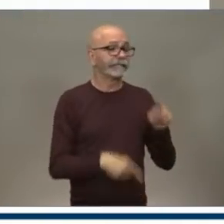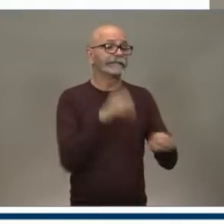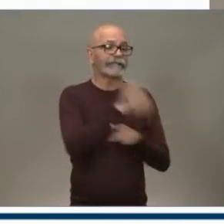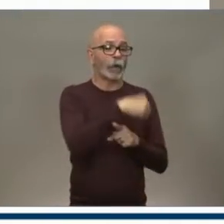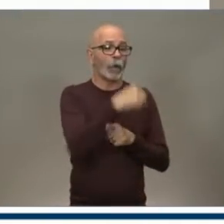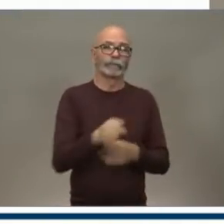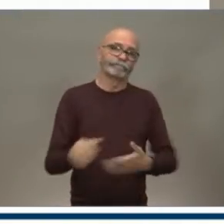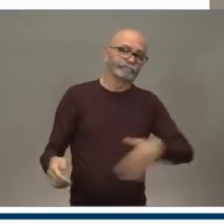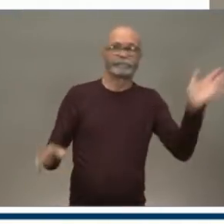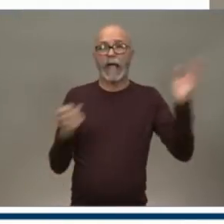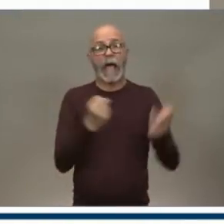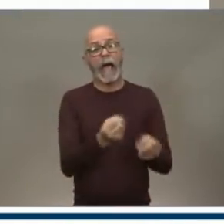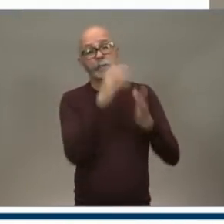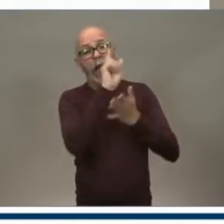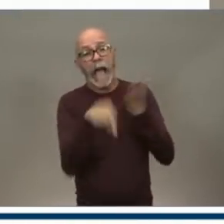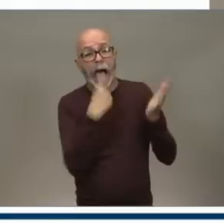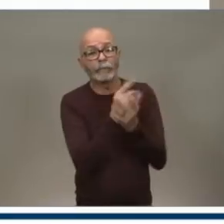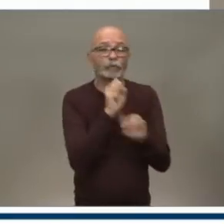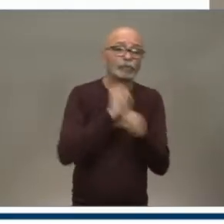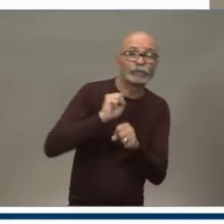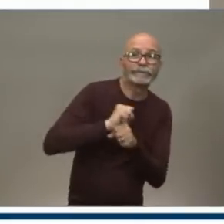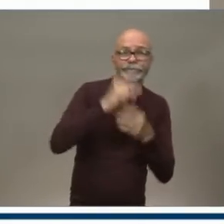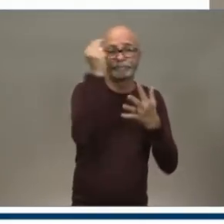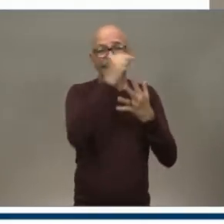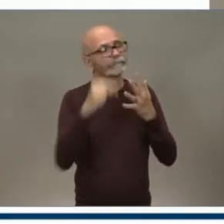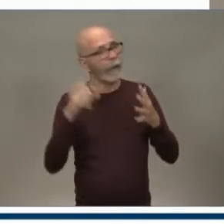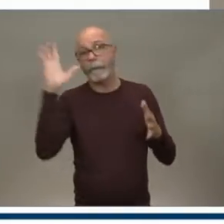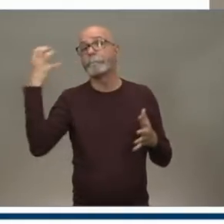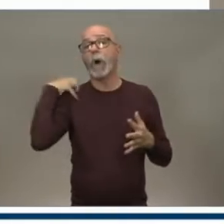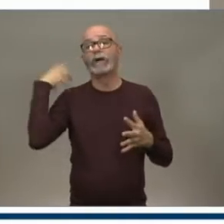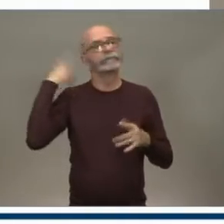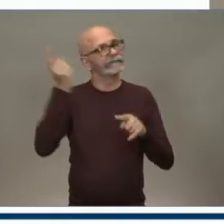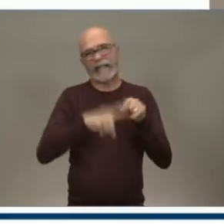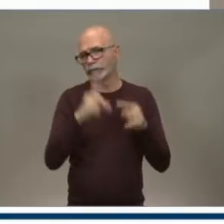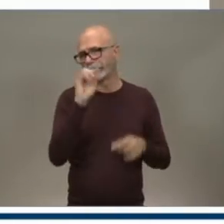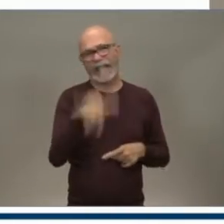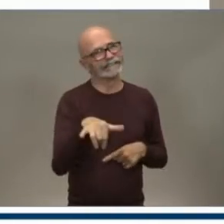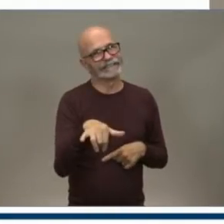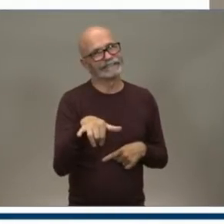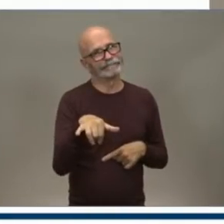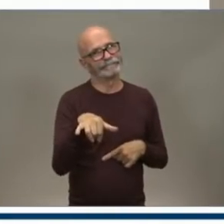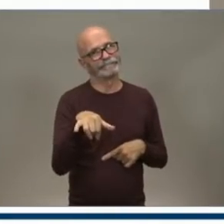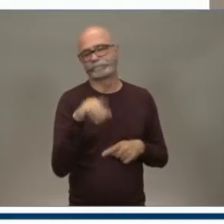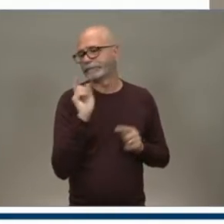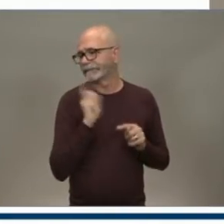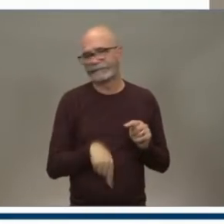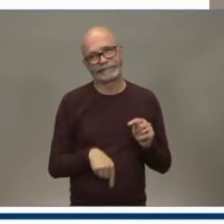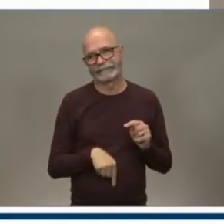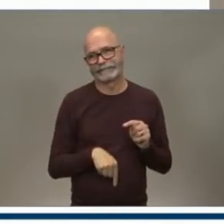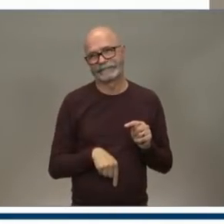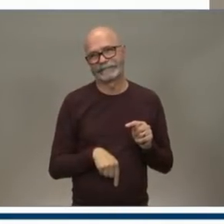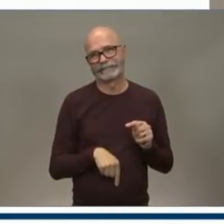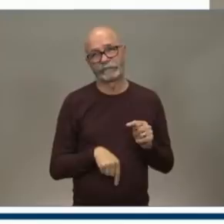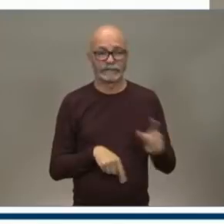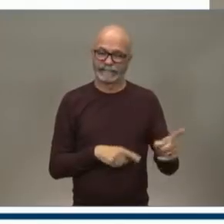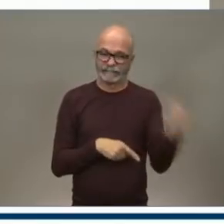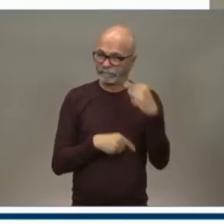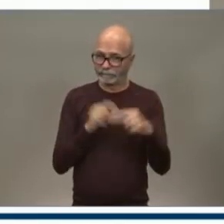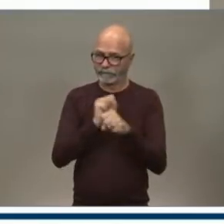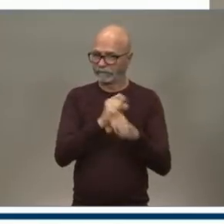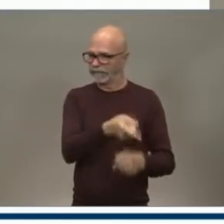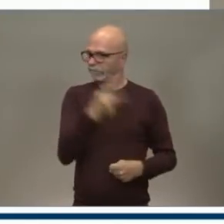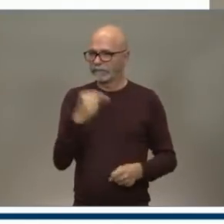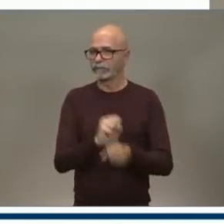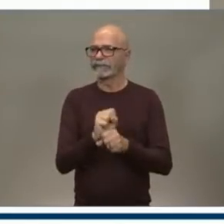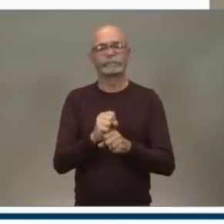and that's not being part of rowing in the same direction and keeping ourselves COVID safe. So employers, we